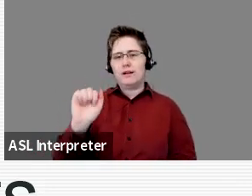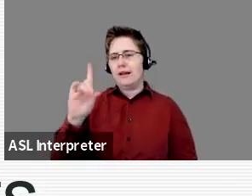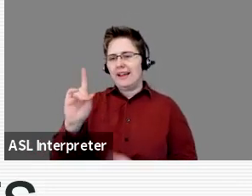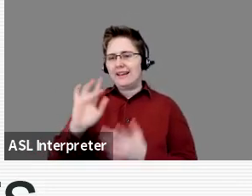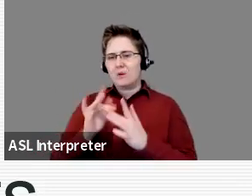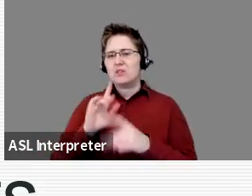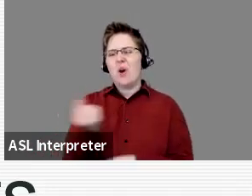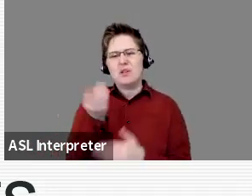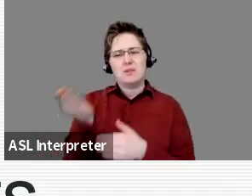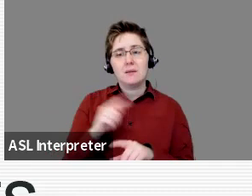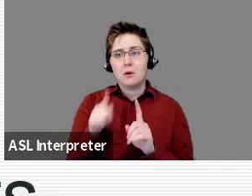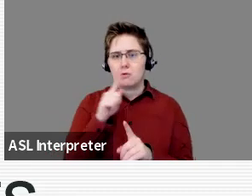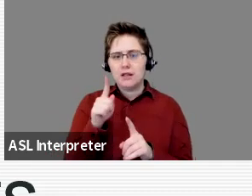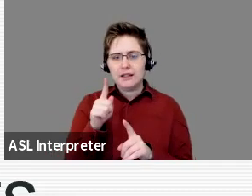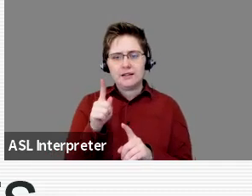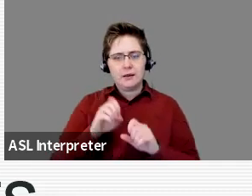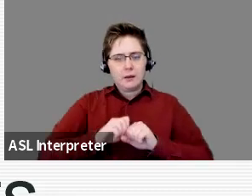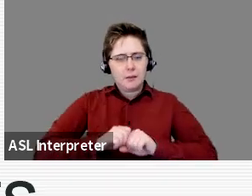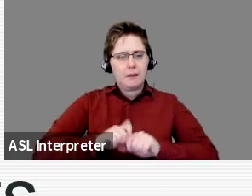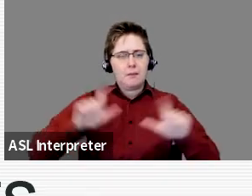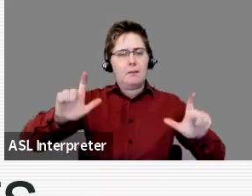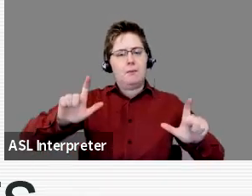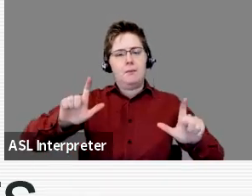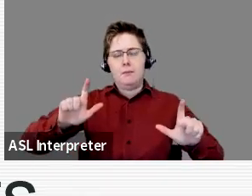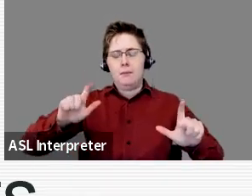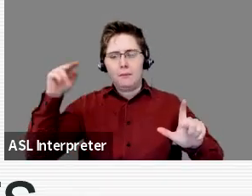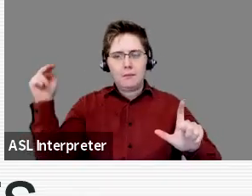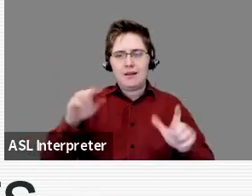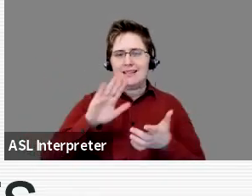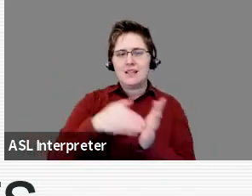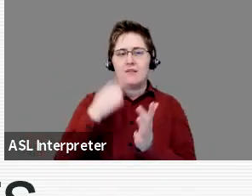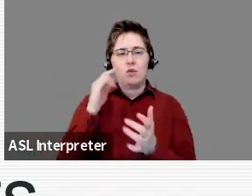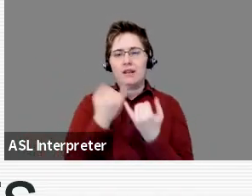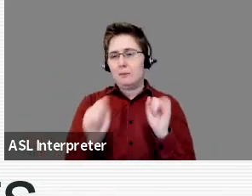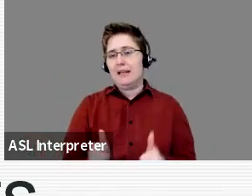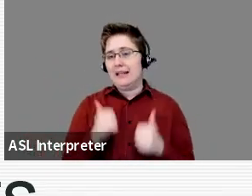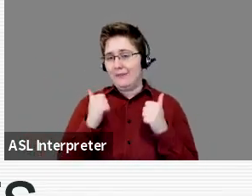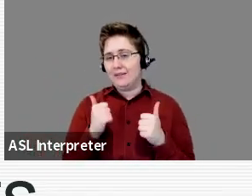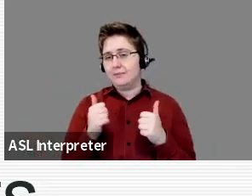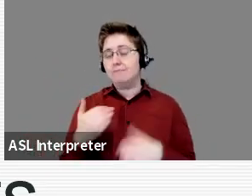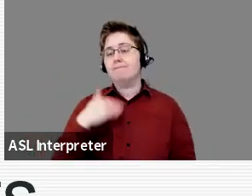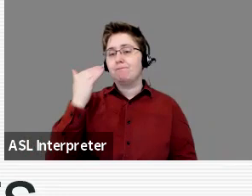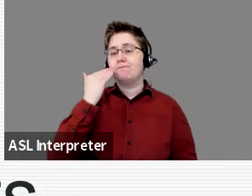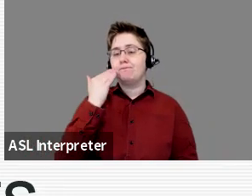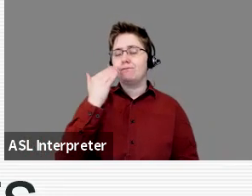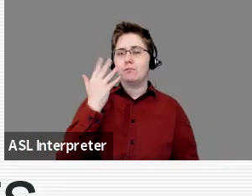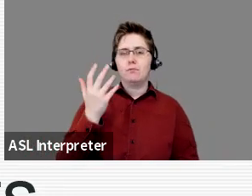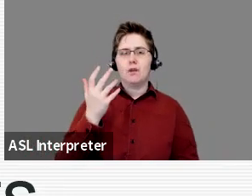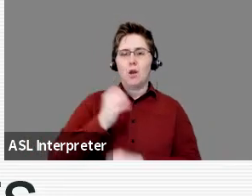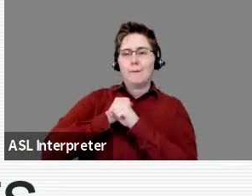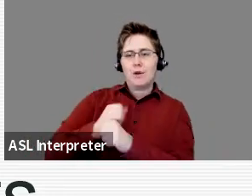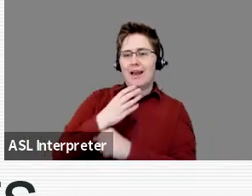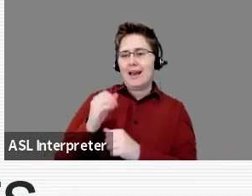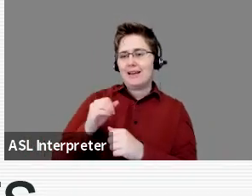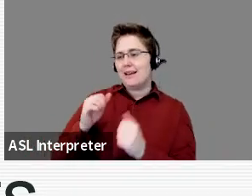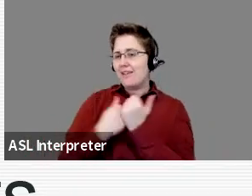but really came to the forefront. Centers for Independent Living. I know the protection and advocacy